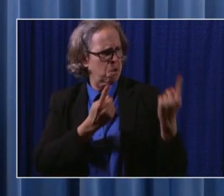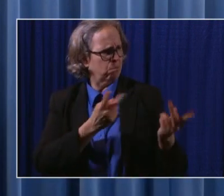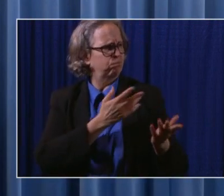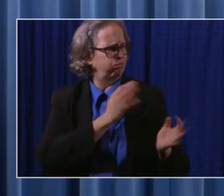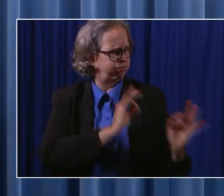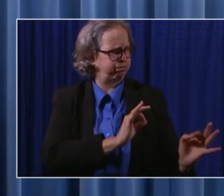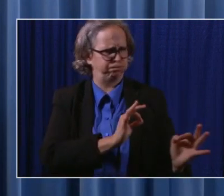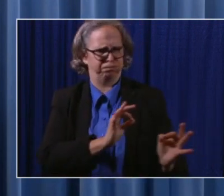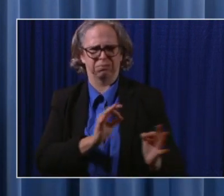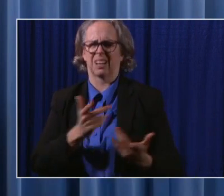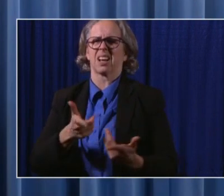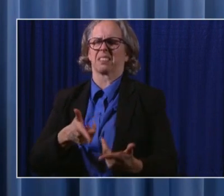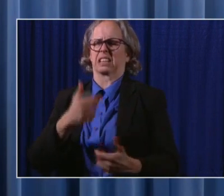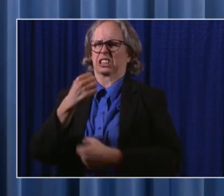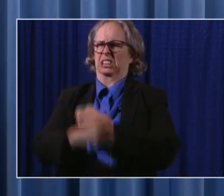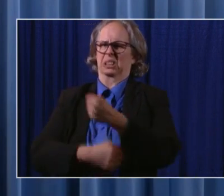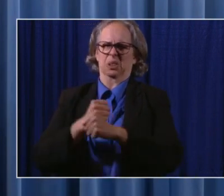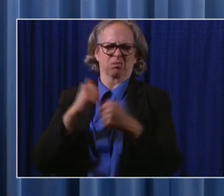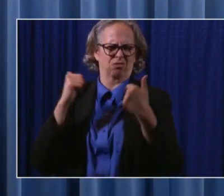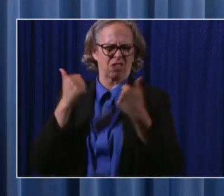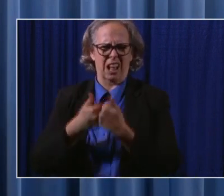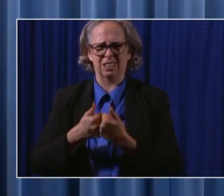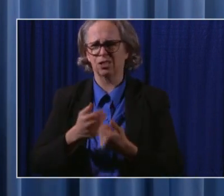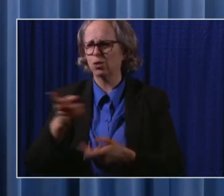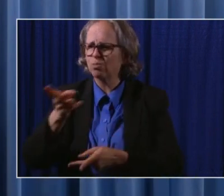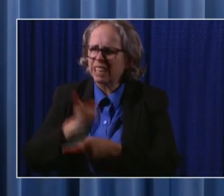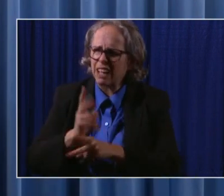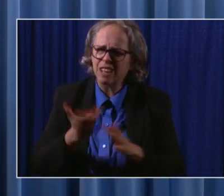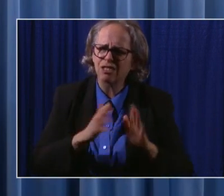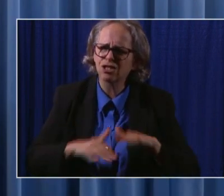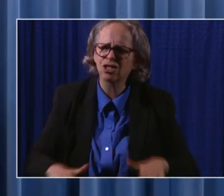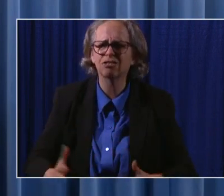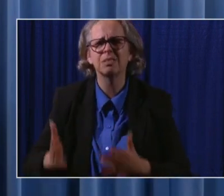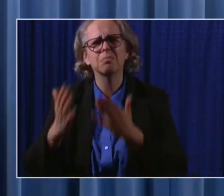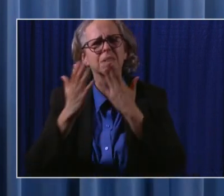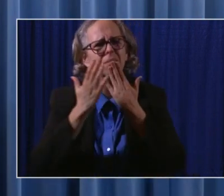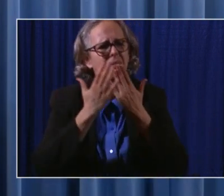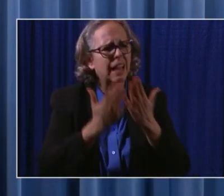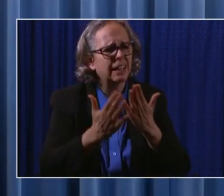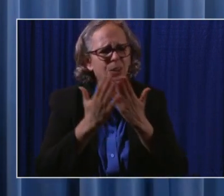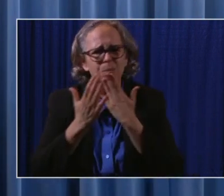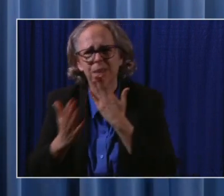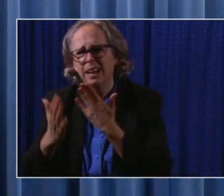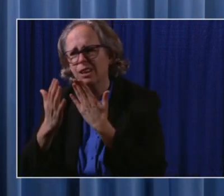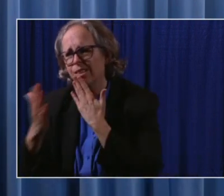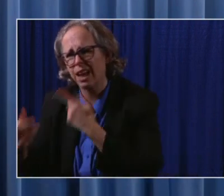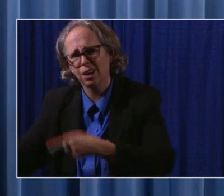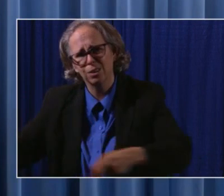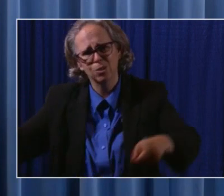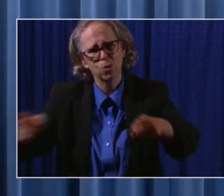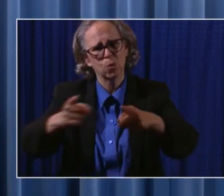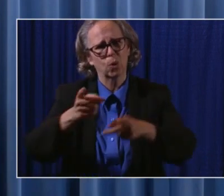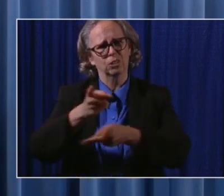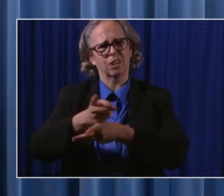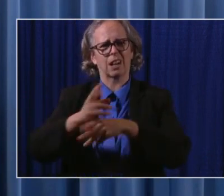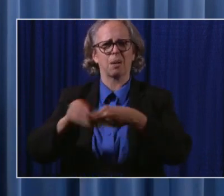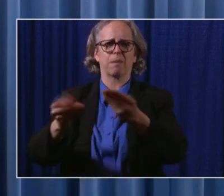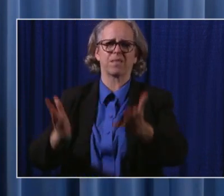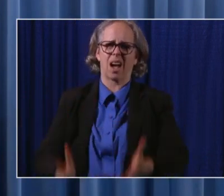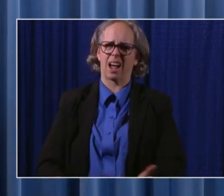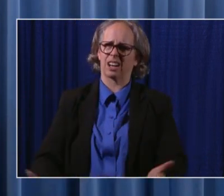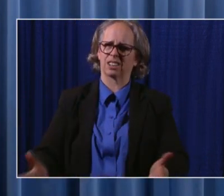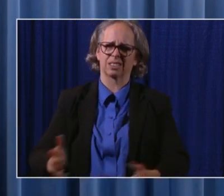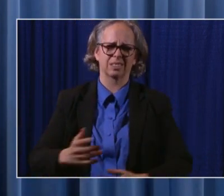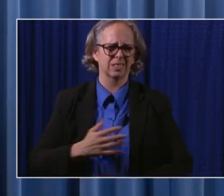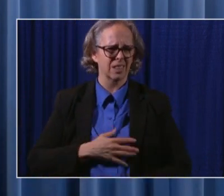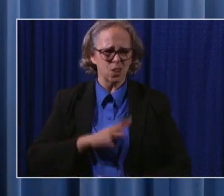thank you for taking care of the children. I know so many of you do this just out of a deep passion